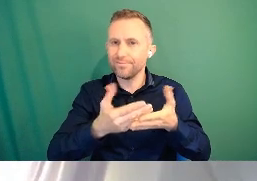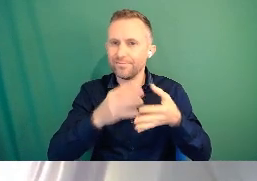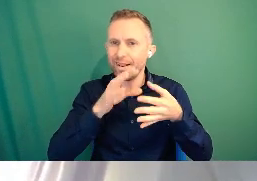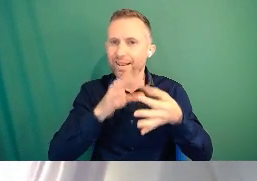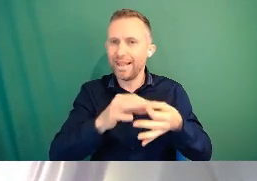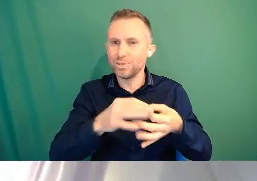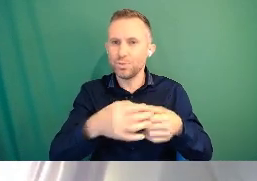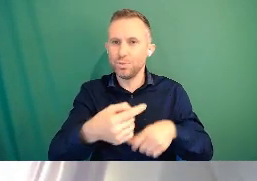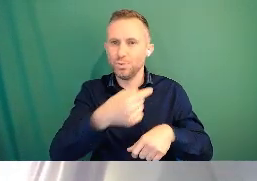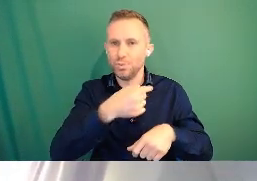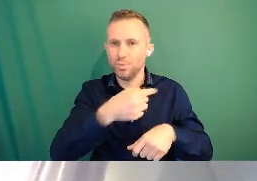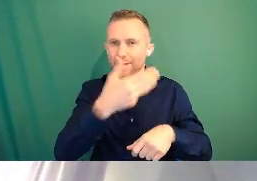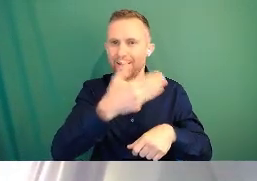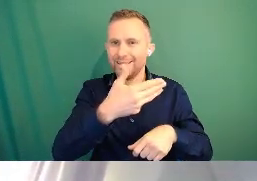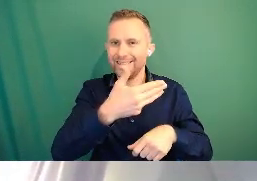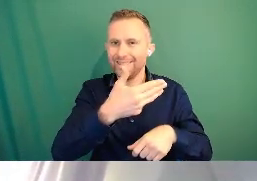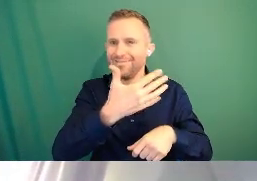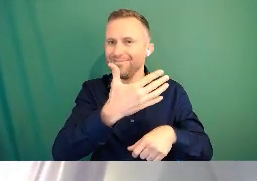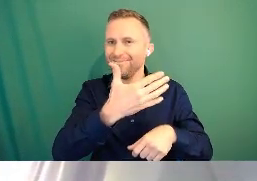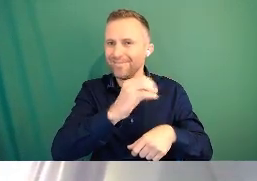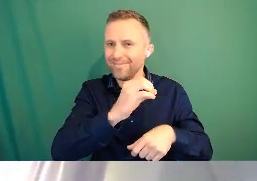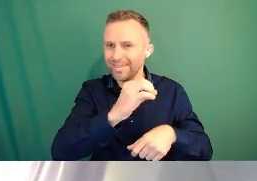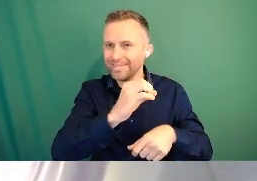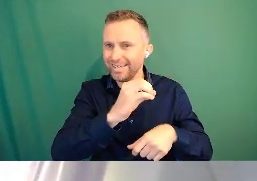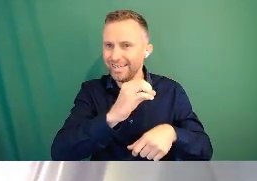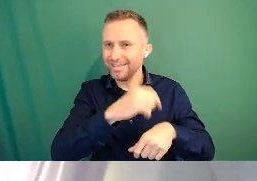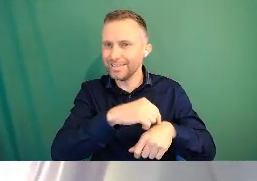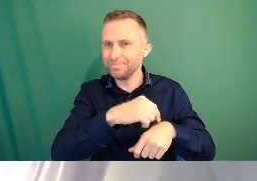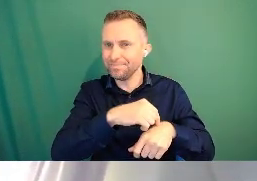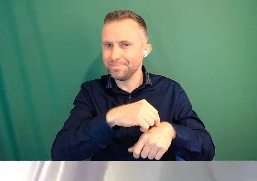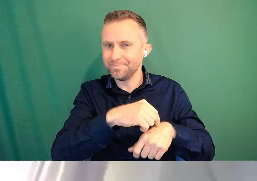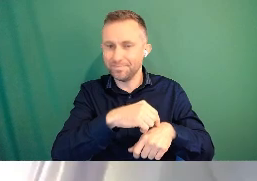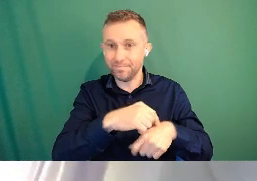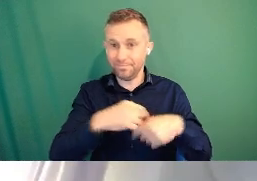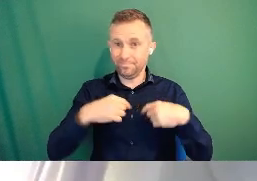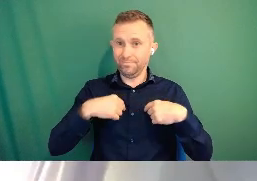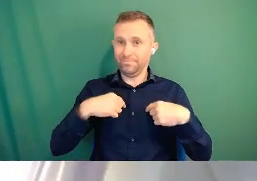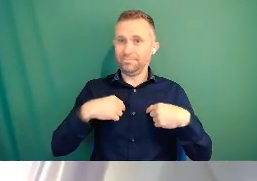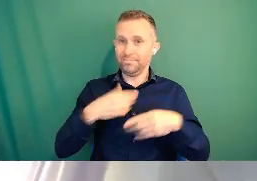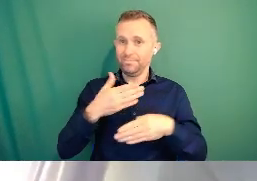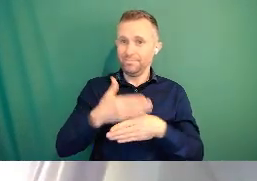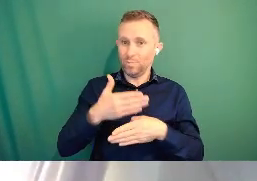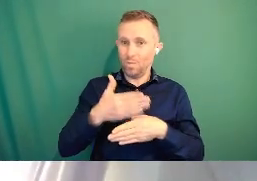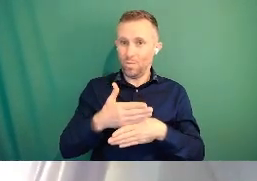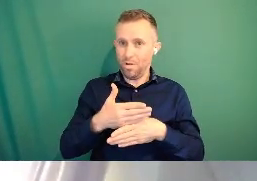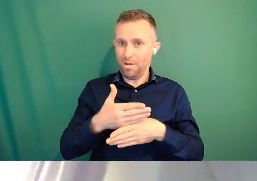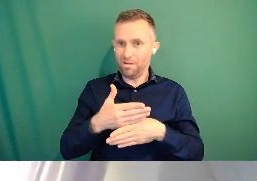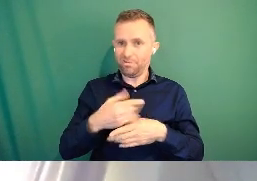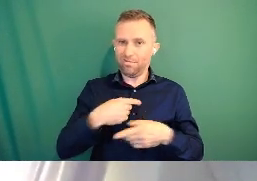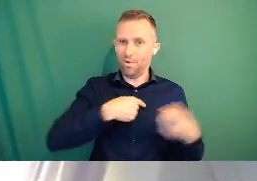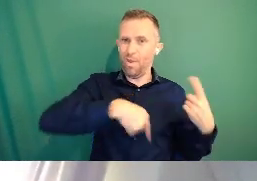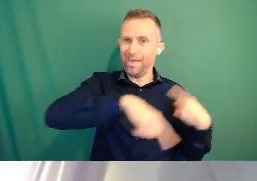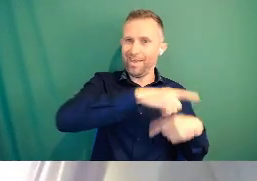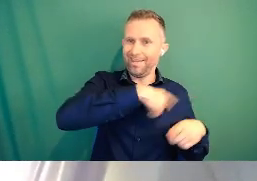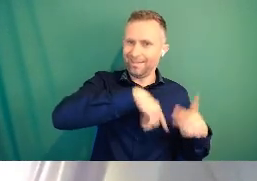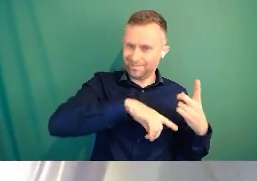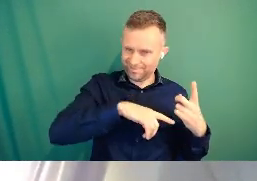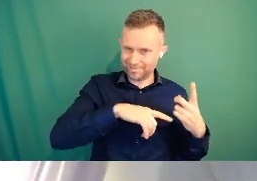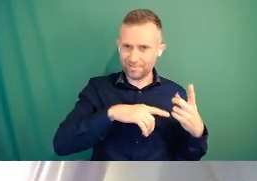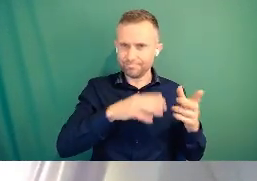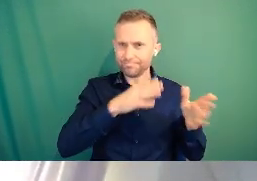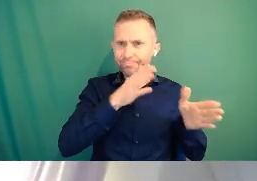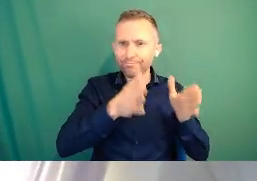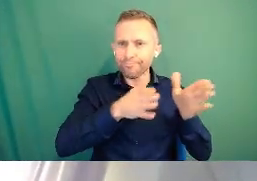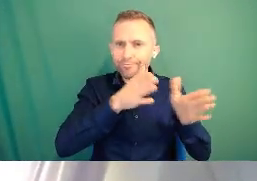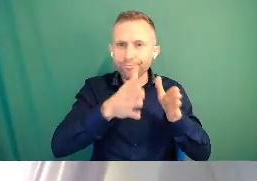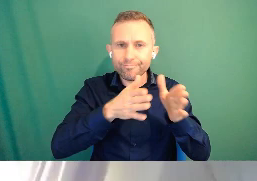was from 1950 when it was passed over to the Ministry of Works. So part of my job and part of my colleagues' jobs